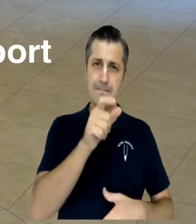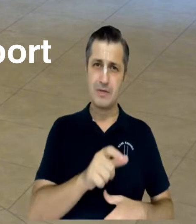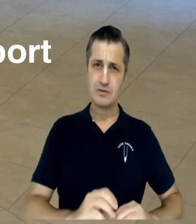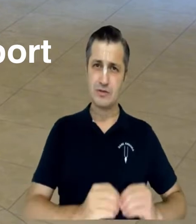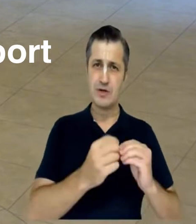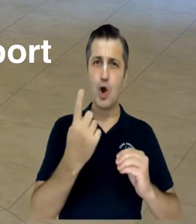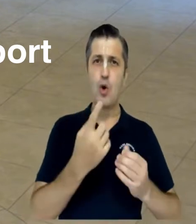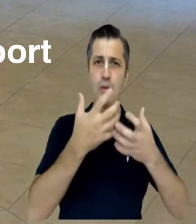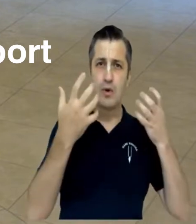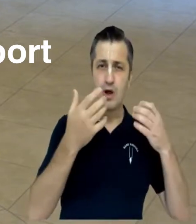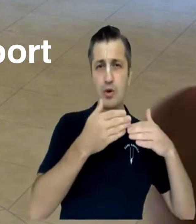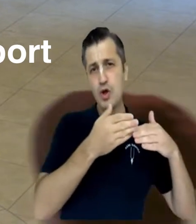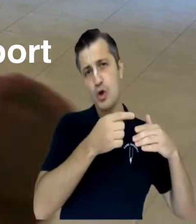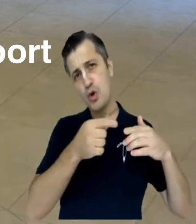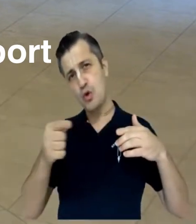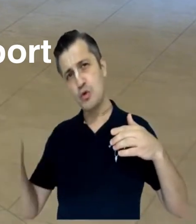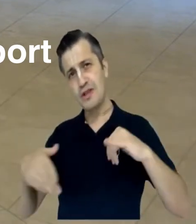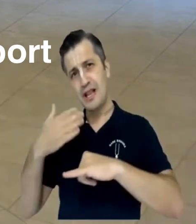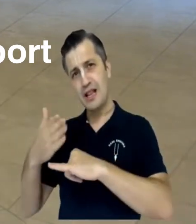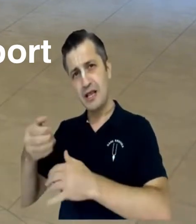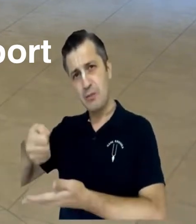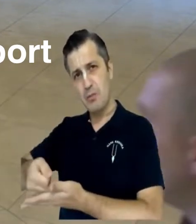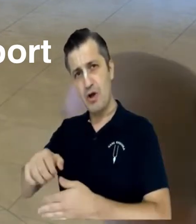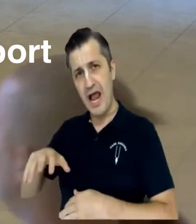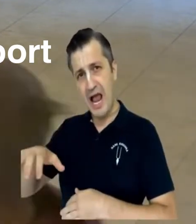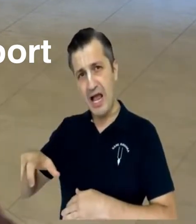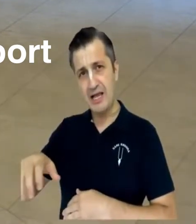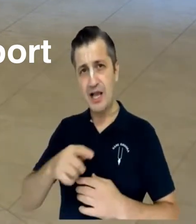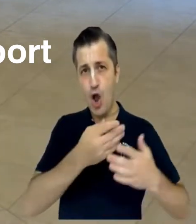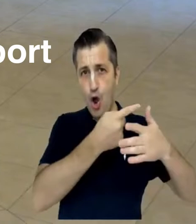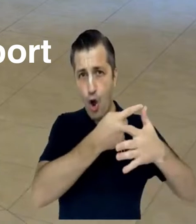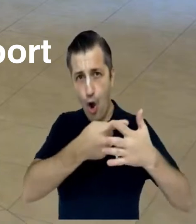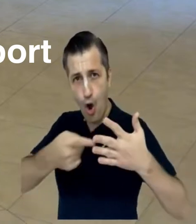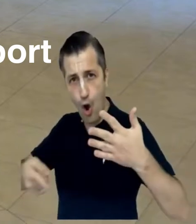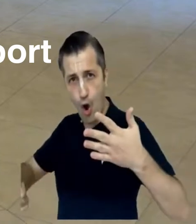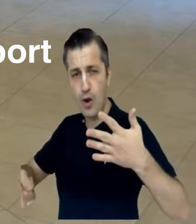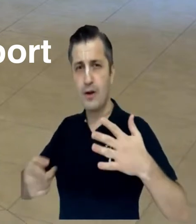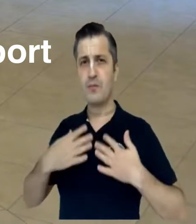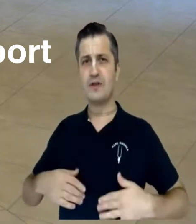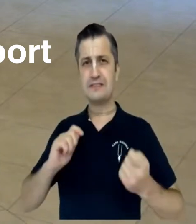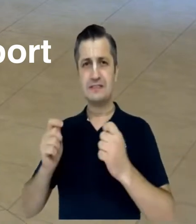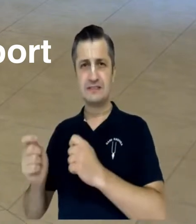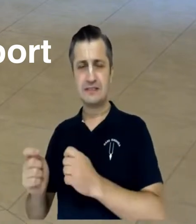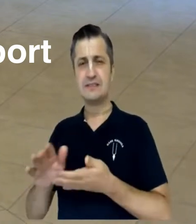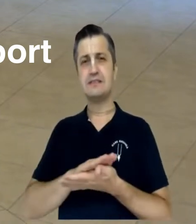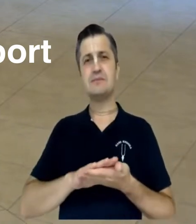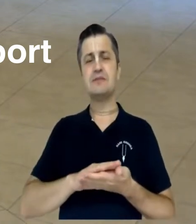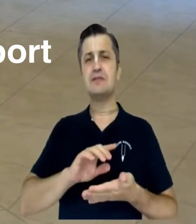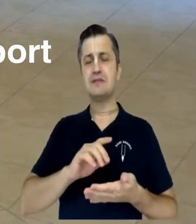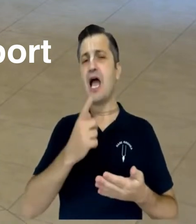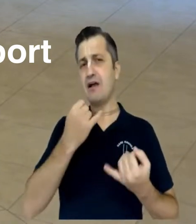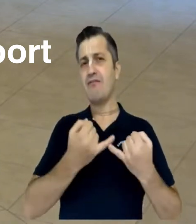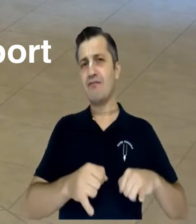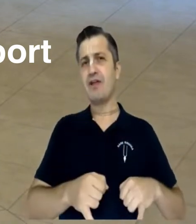is changing its body. Therefore, they are fallible. In the spiritual world, however, they are always liberated